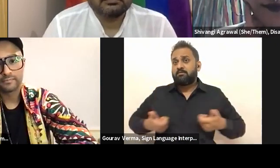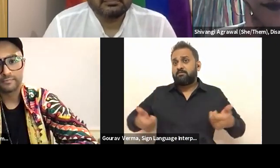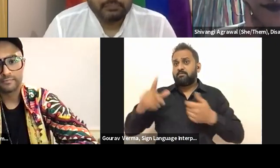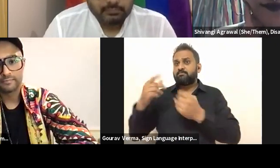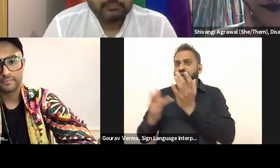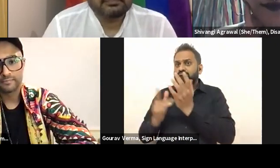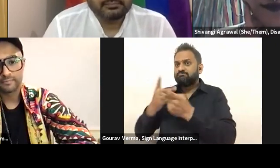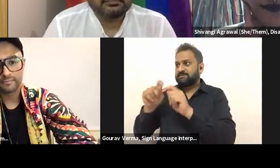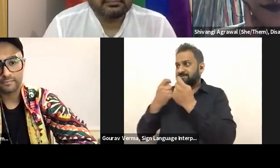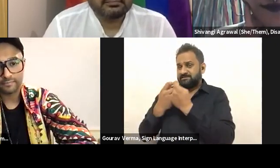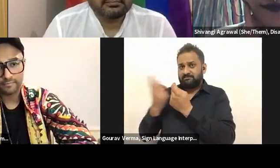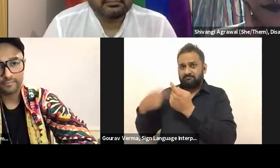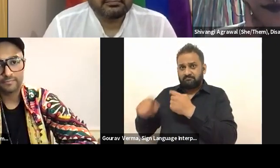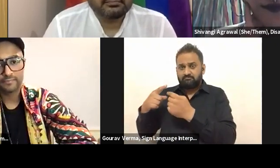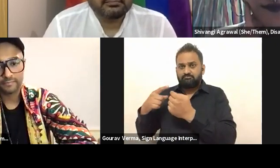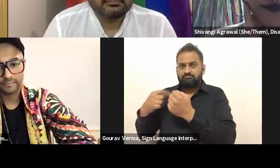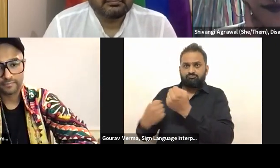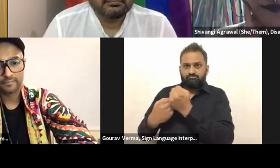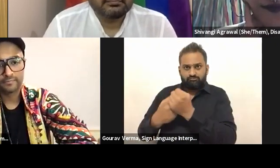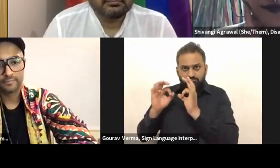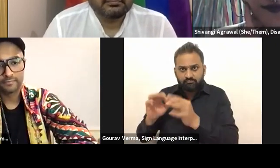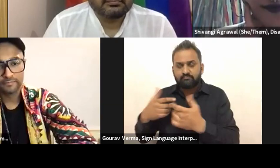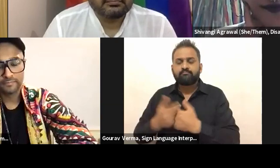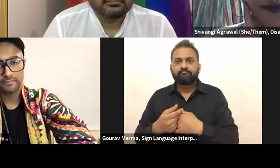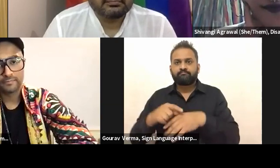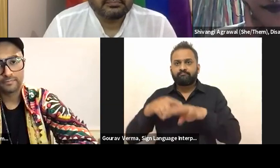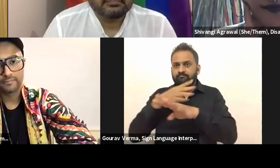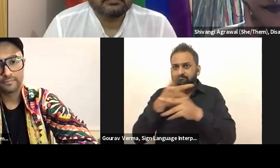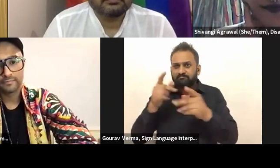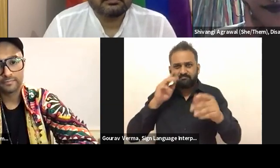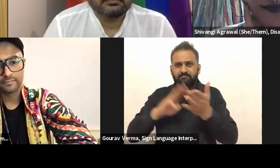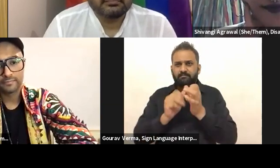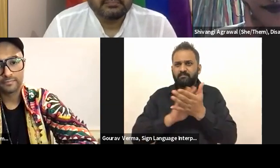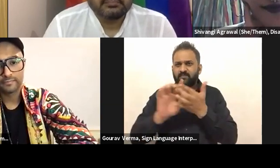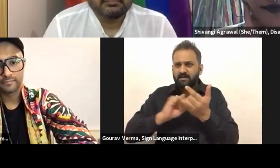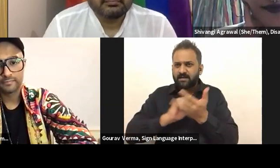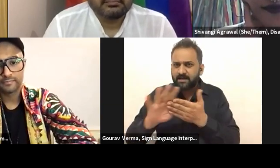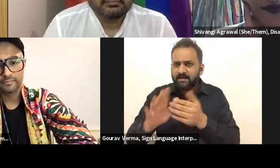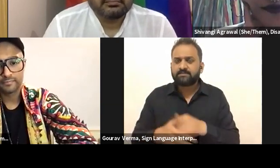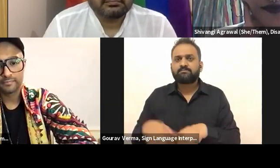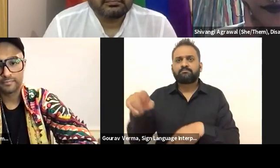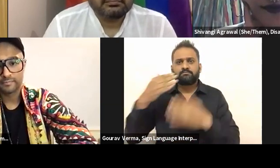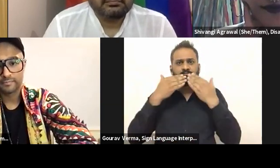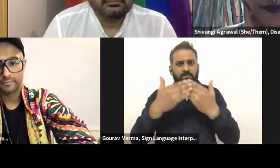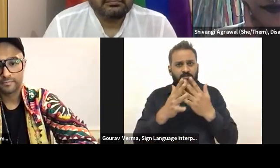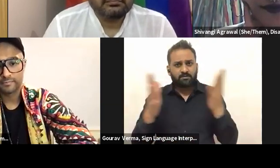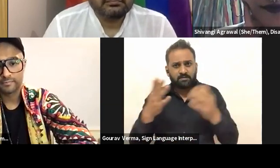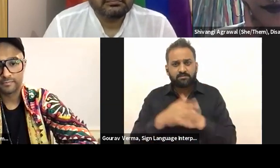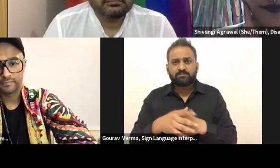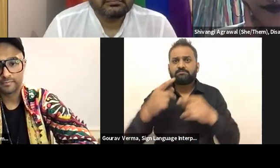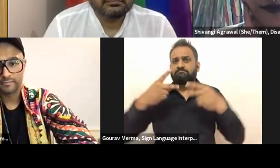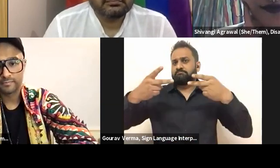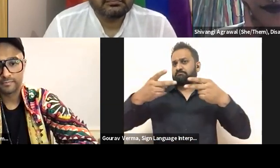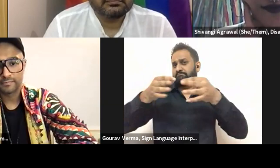this, Koil Sen and Prasanna Shetty, Mahesh Pujari. Thank you to our translators once